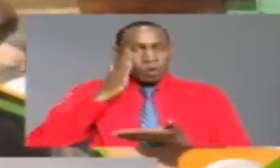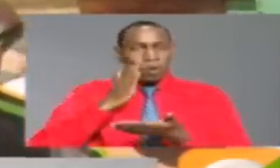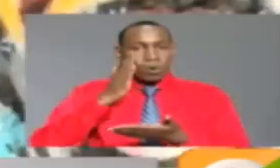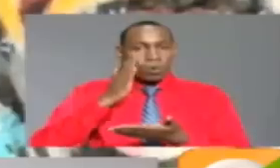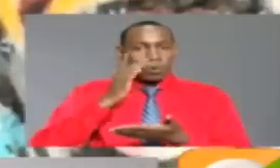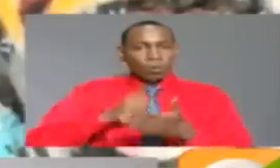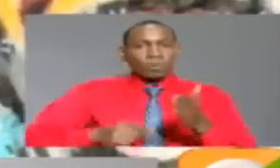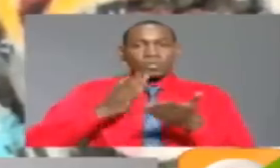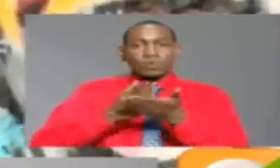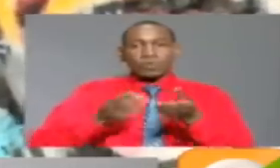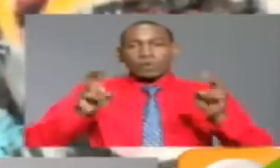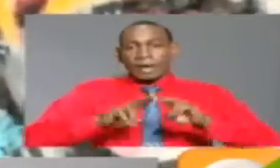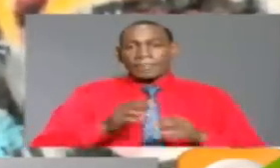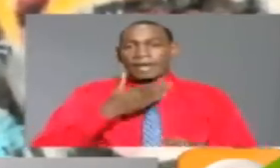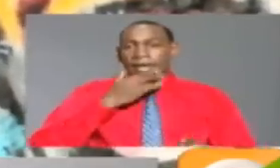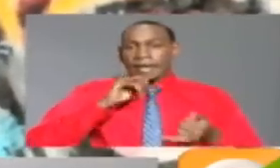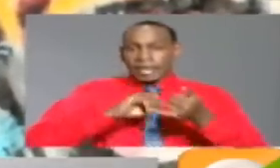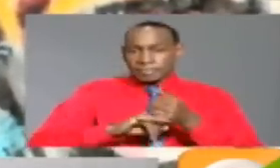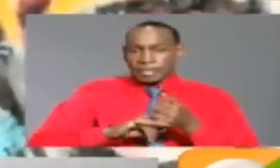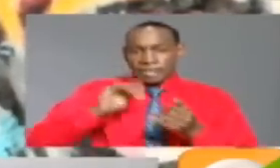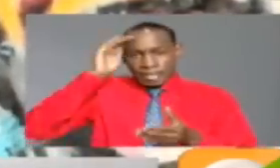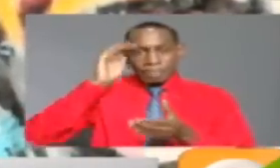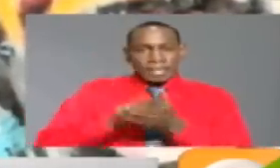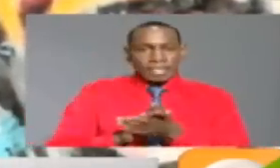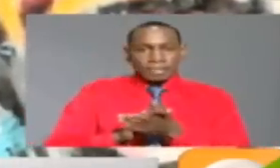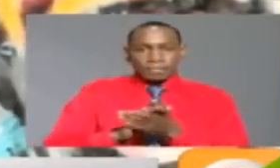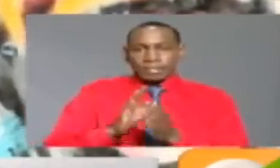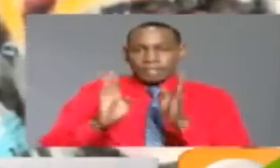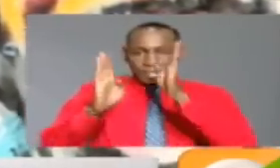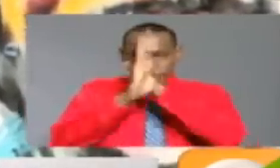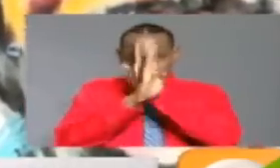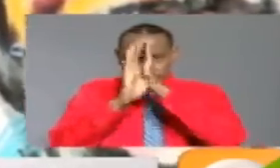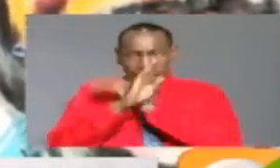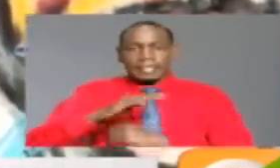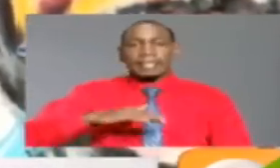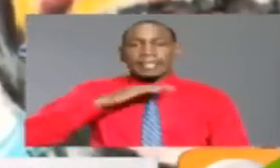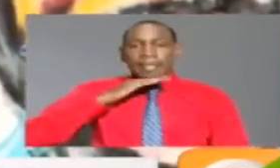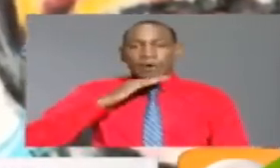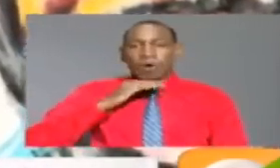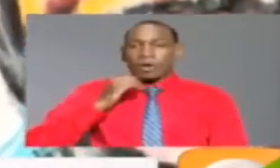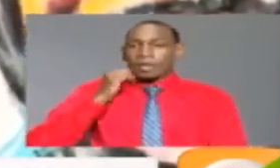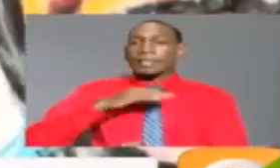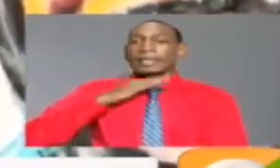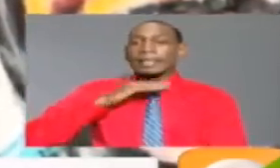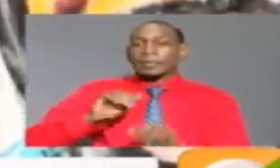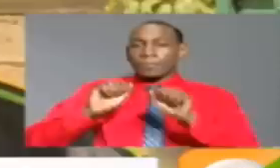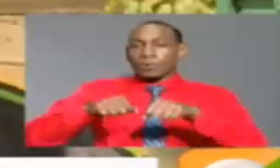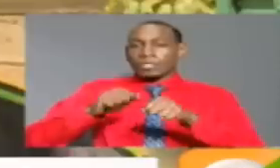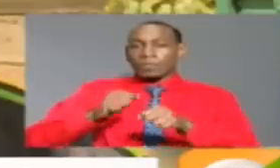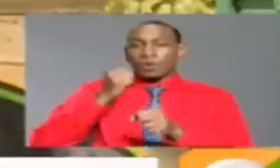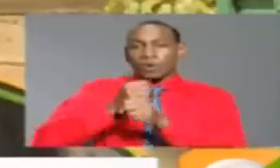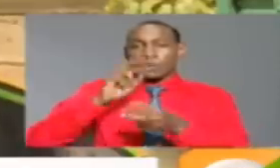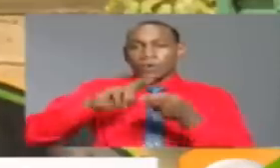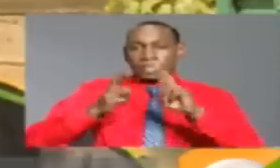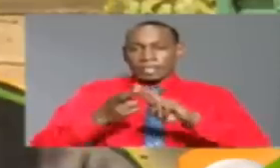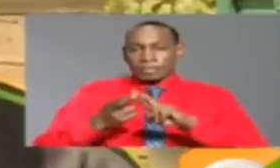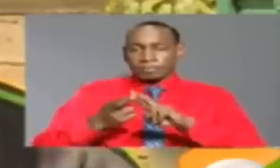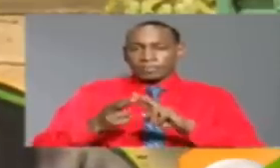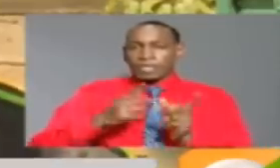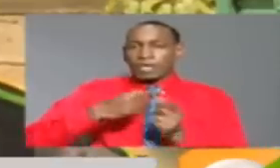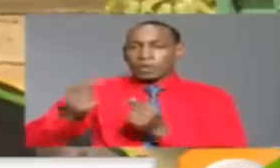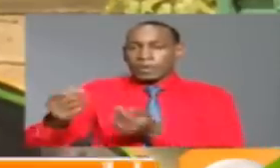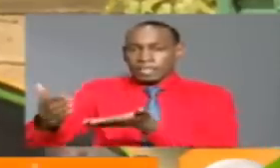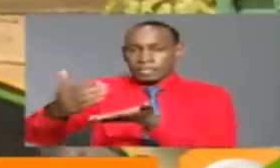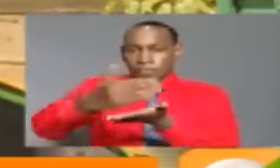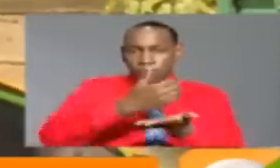going on. Ochieng believes that this is a cover-up and her death could be work-related. There's an evidence she went to collect and she was told this one